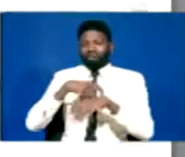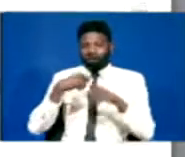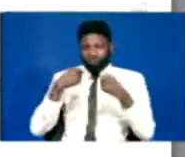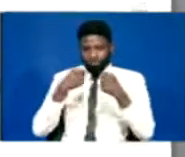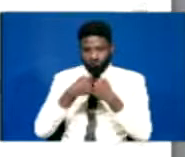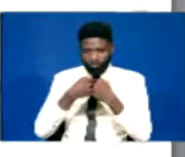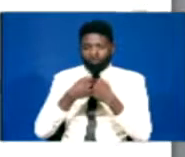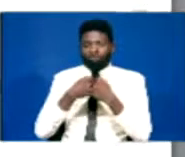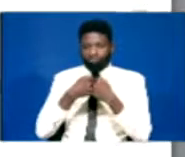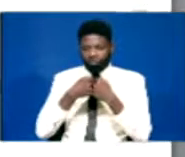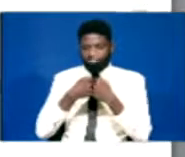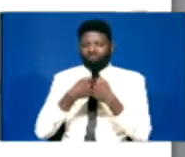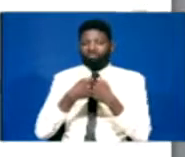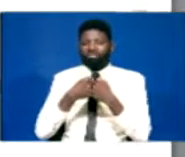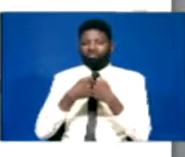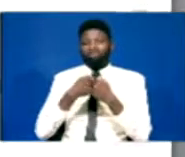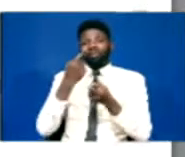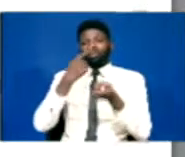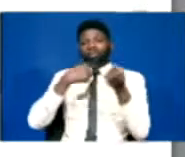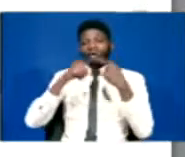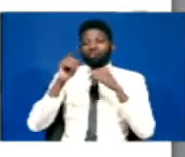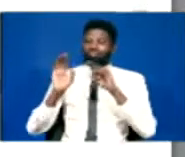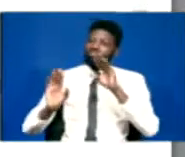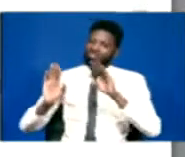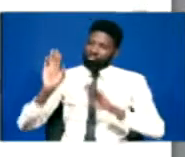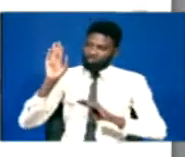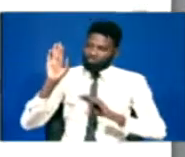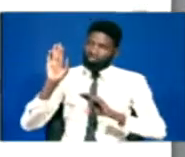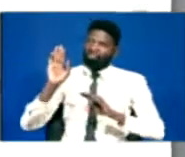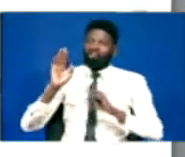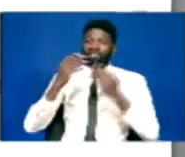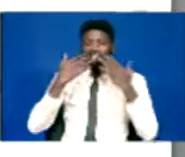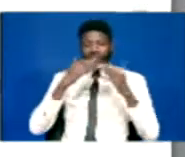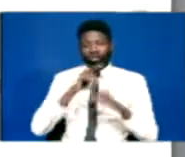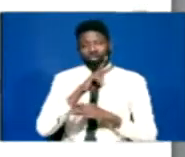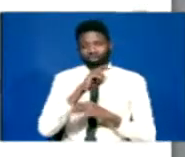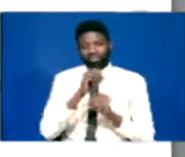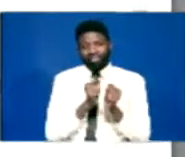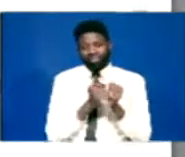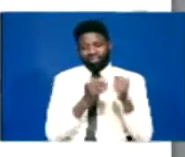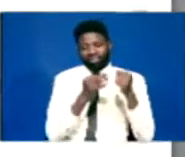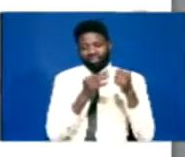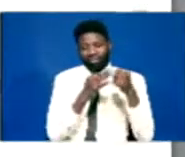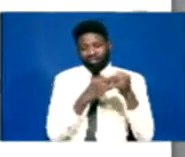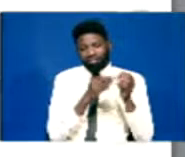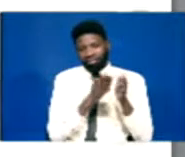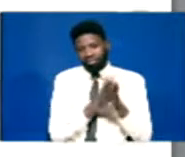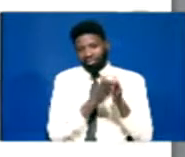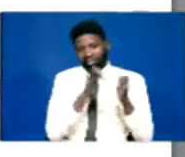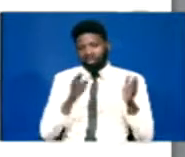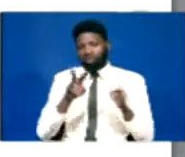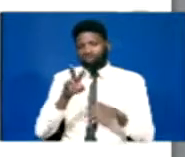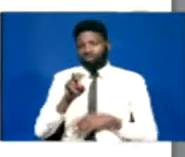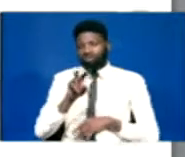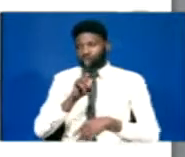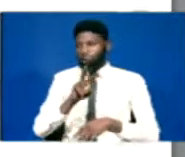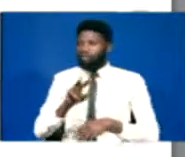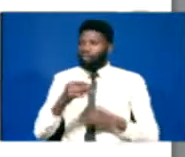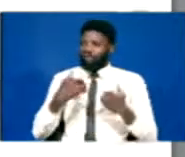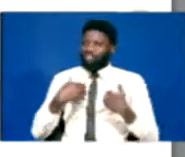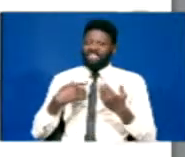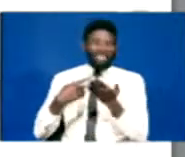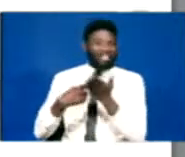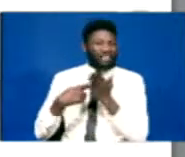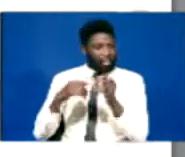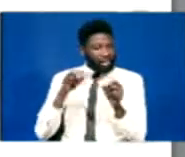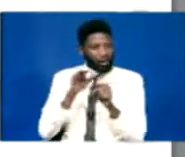in as a duo. But however, from 2018 through to 2022, there has been a lot that has been said in regards to the